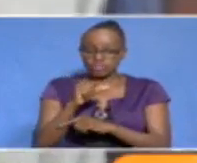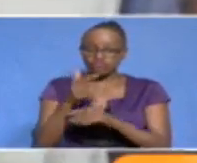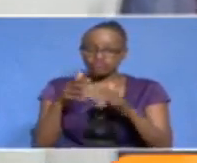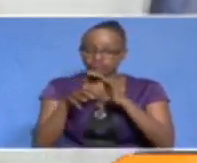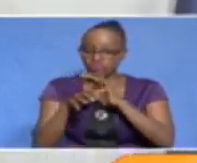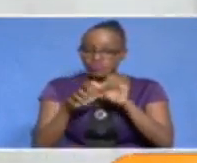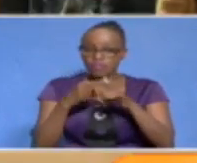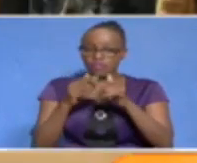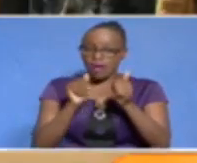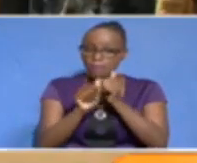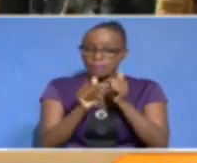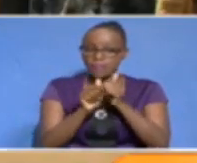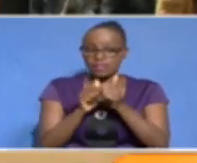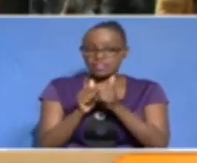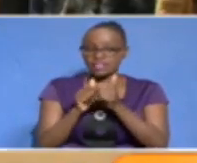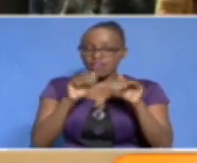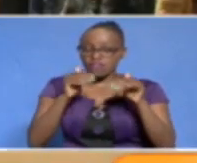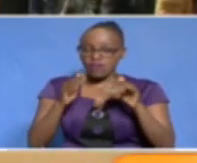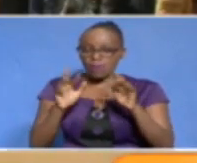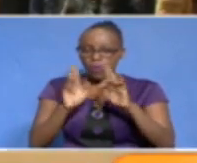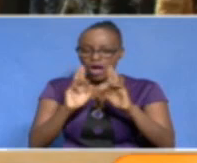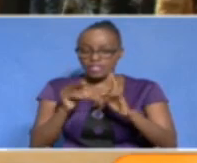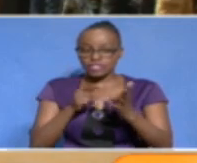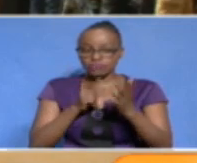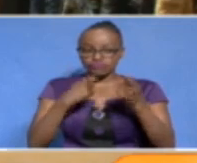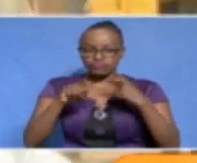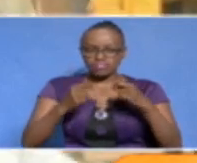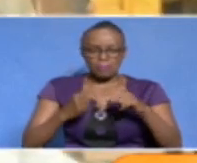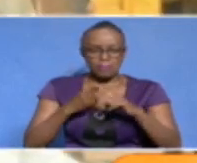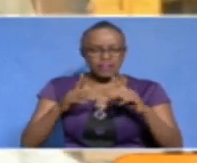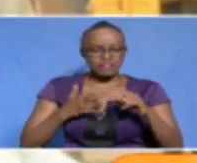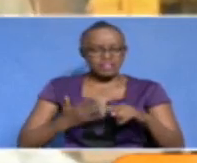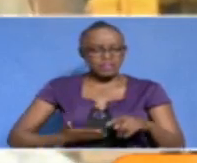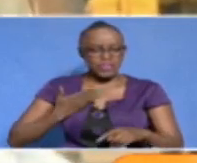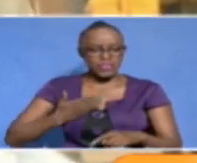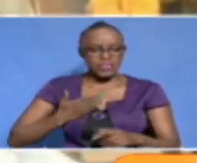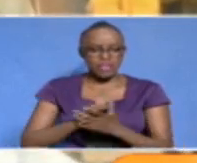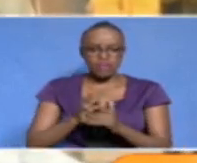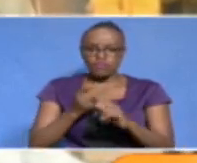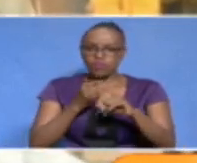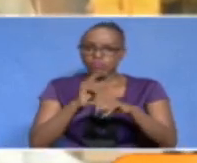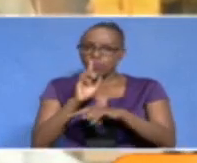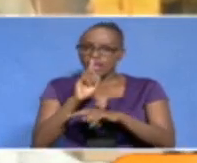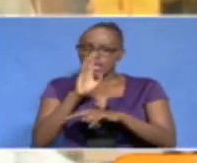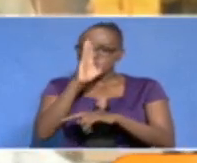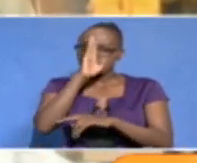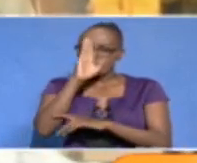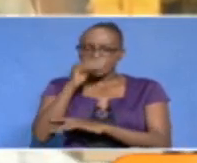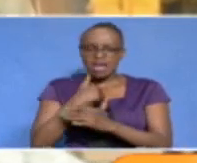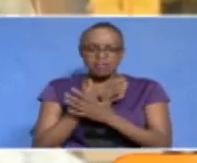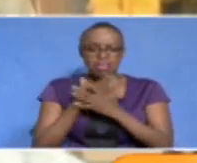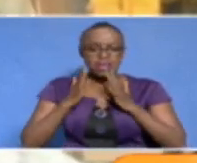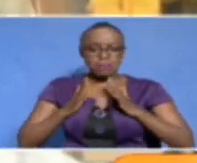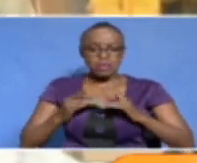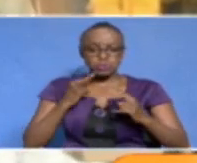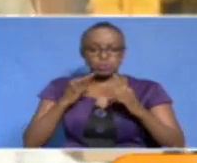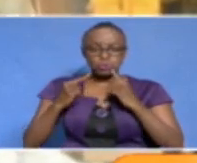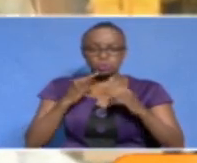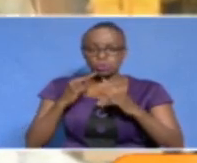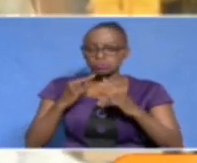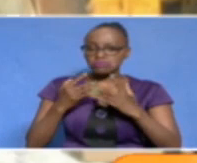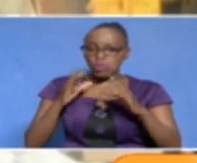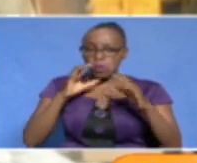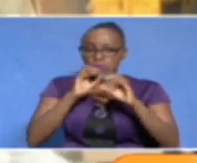Maize farmers who are keen on selling to the NCPB are angry. Kwanzia Jumapili, hakuna mtu anatuzungumzia kuhusu